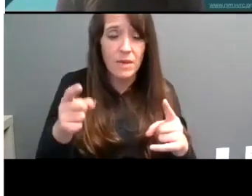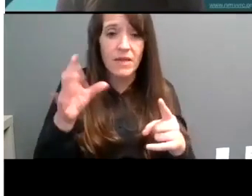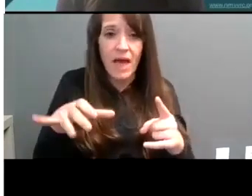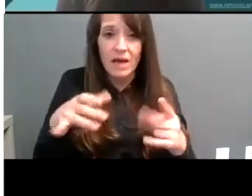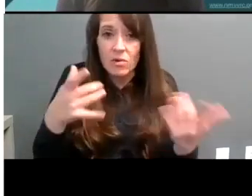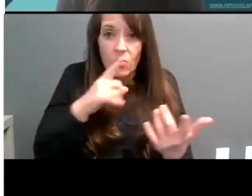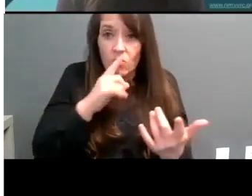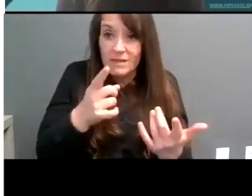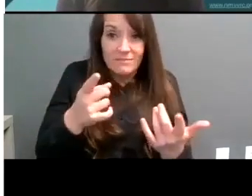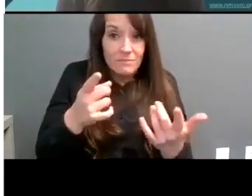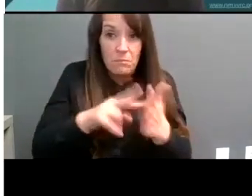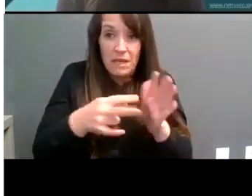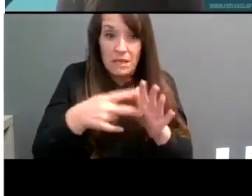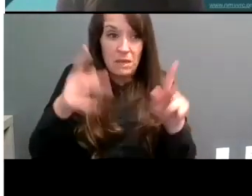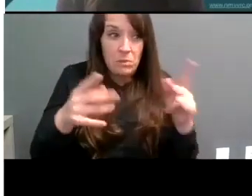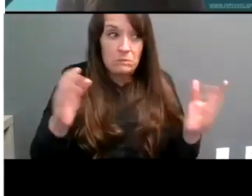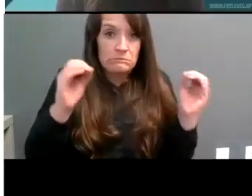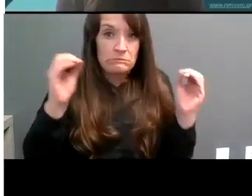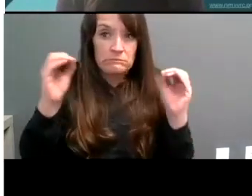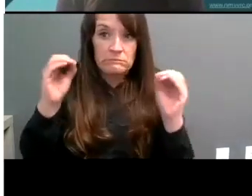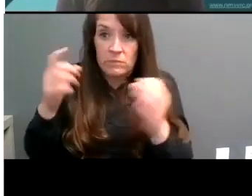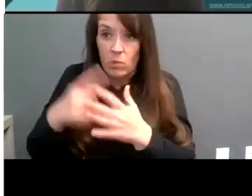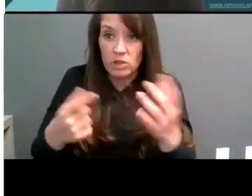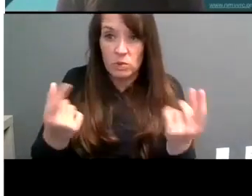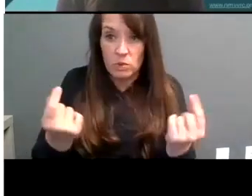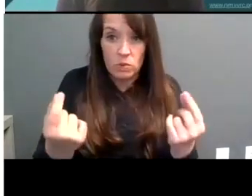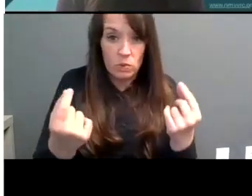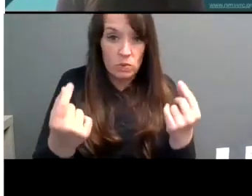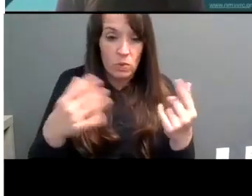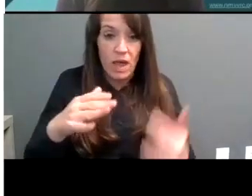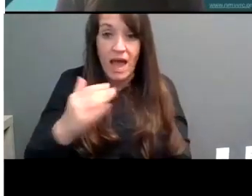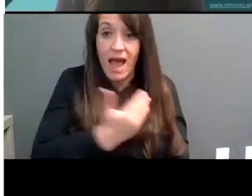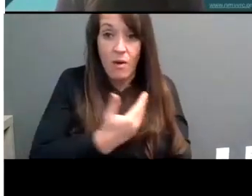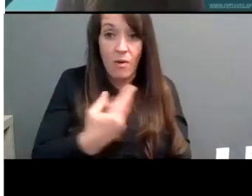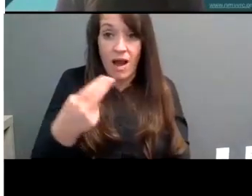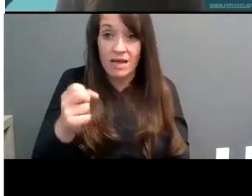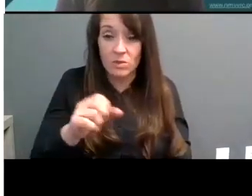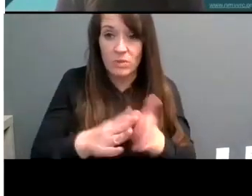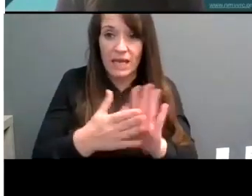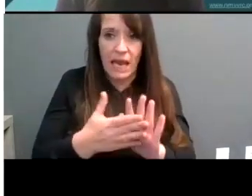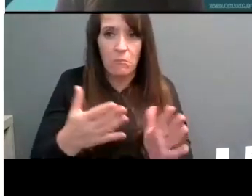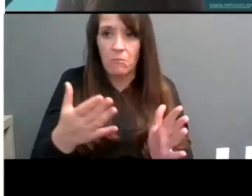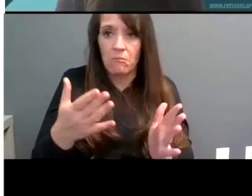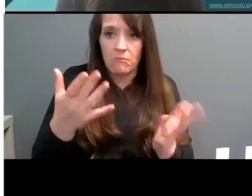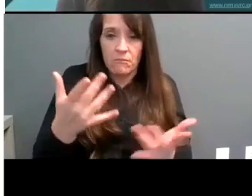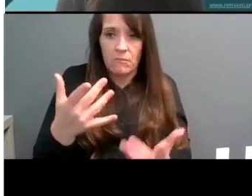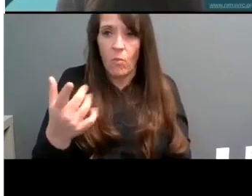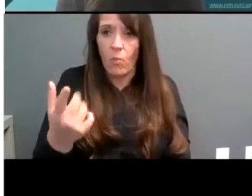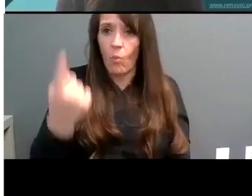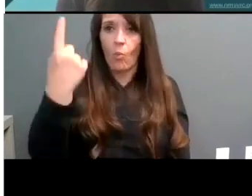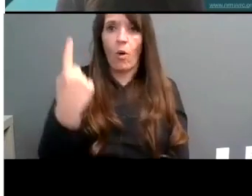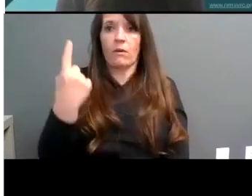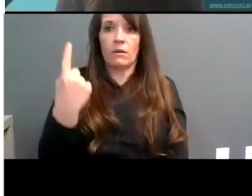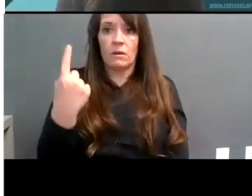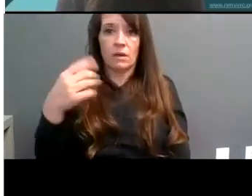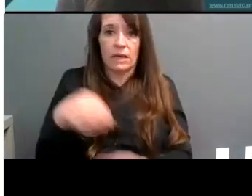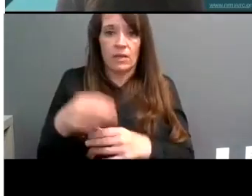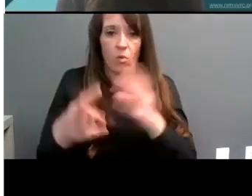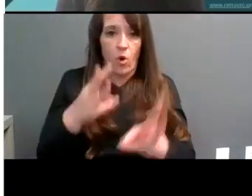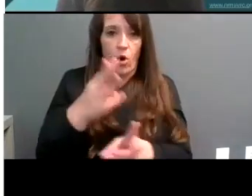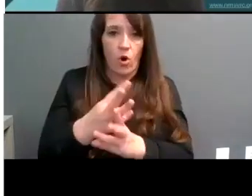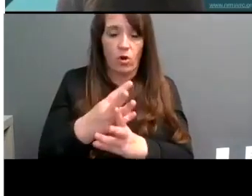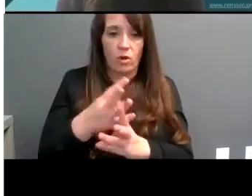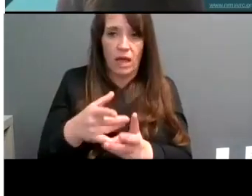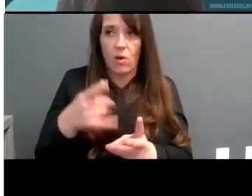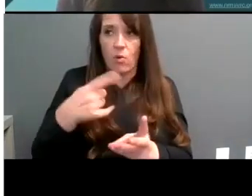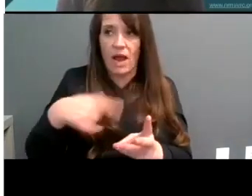or what not to do. Heath High School became an anomaly to the world, and as teenagers, we were forced to chart our own path